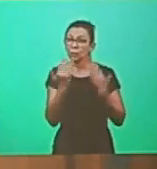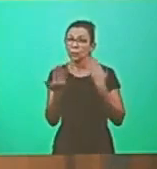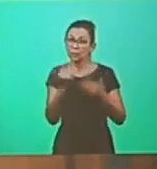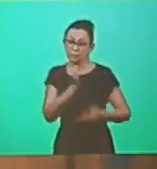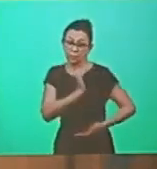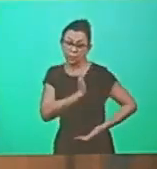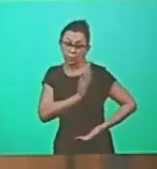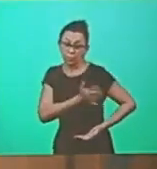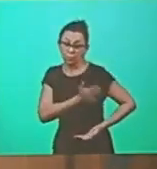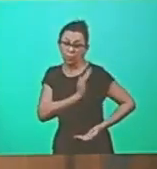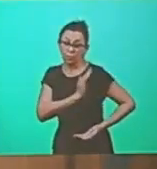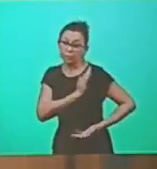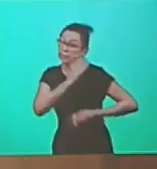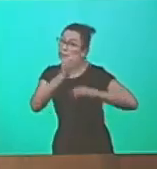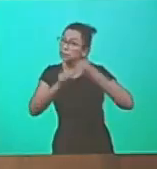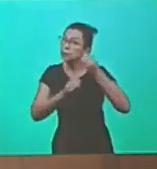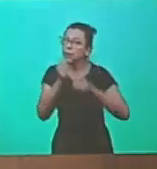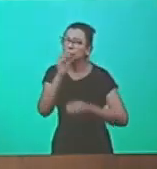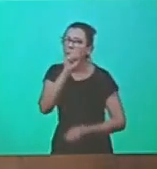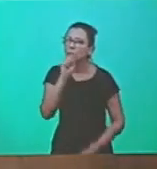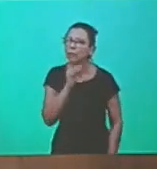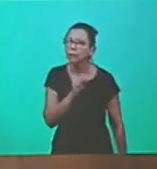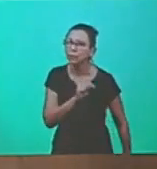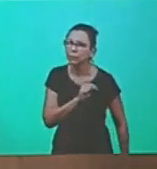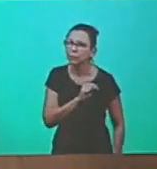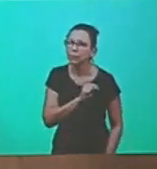I'm asking right now, how is your lamp?